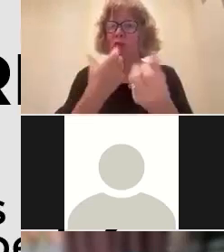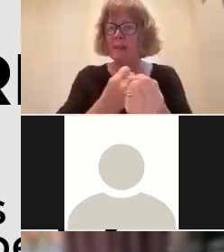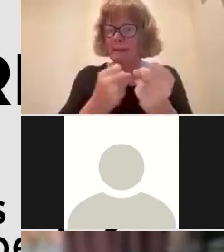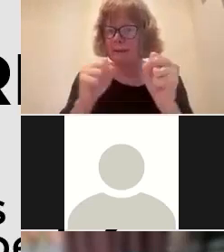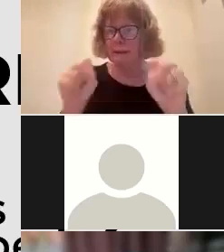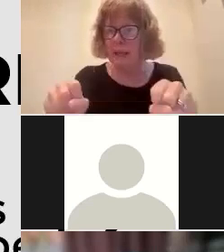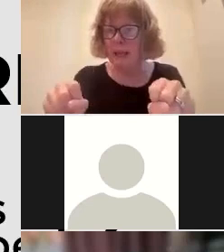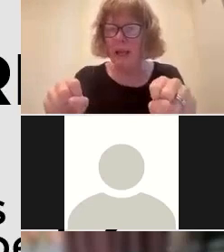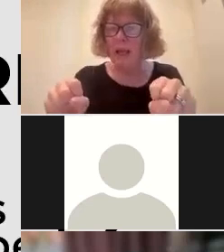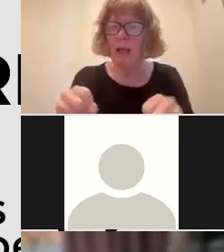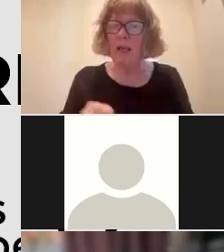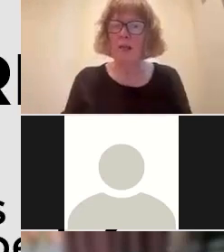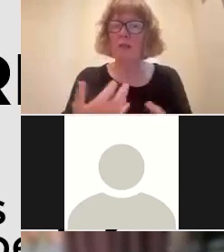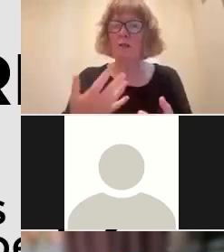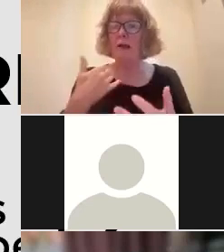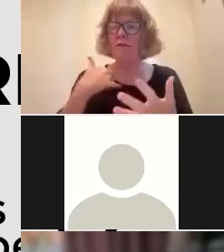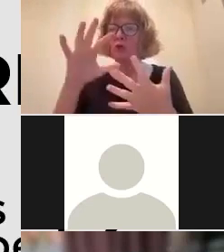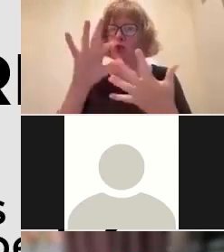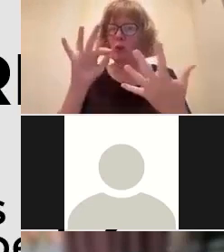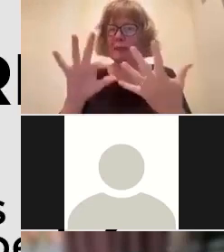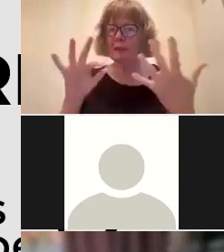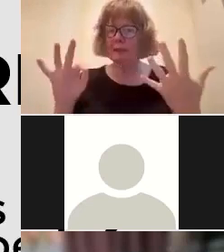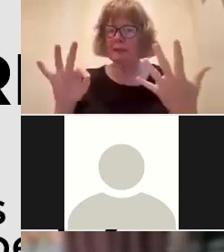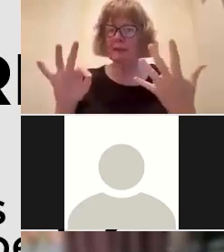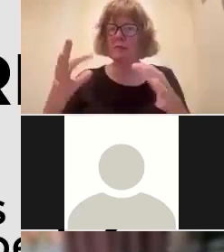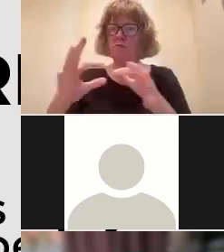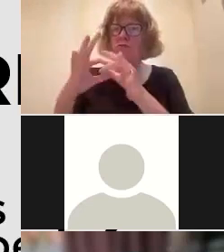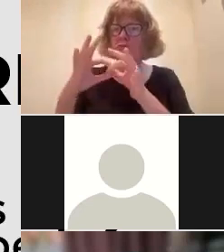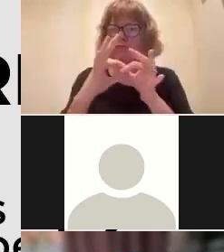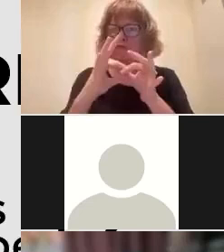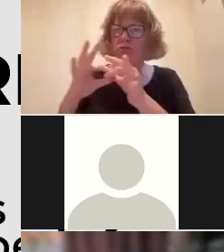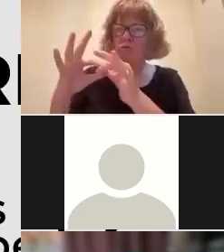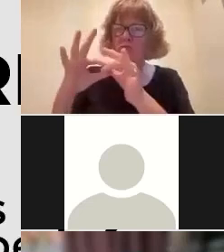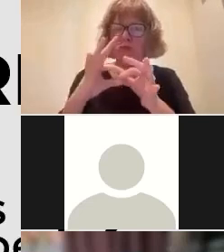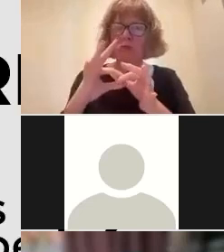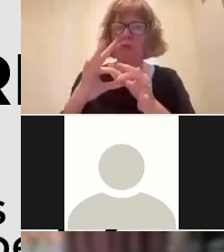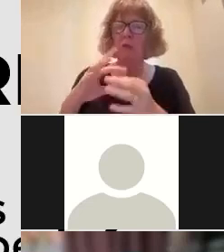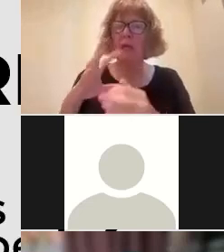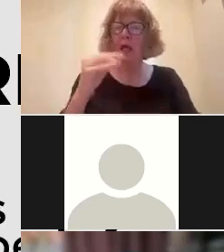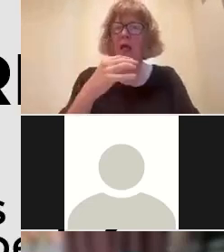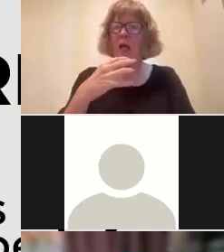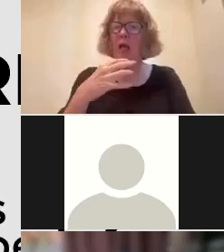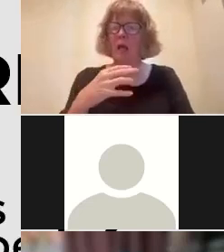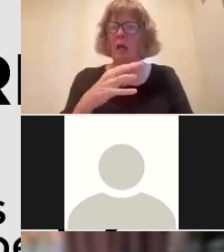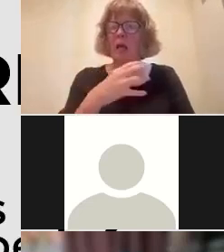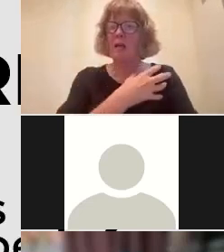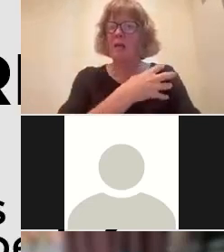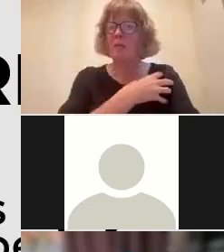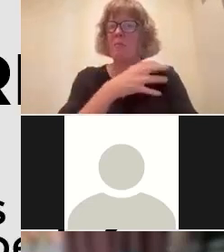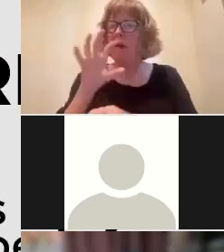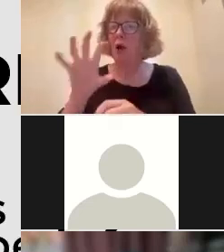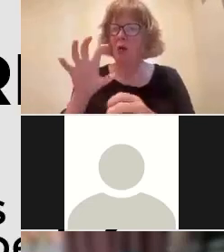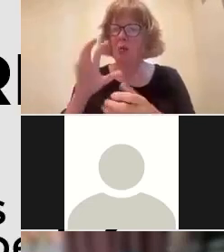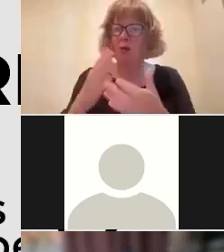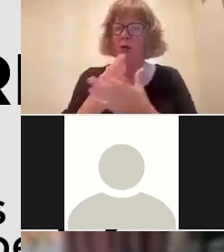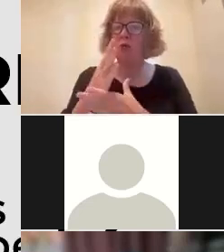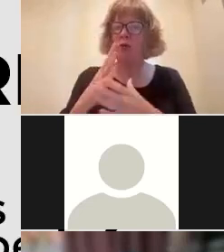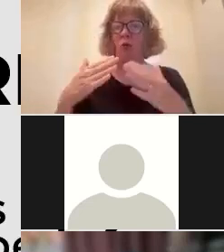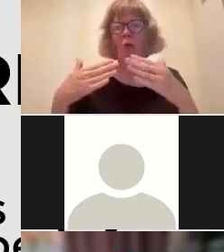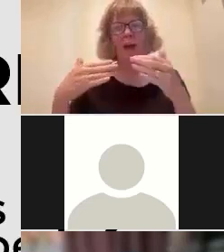trustworthiness, choice, collaboration, and empowerment through an anti-oppression lens.